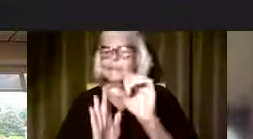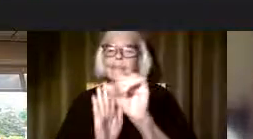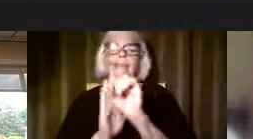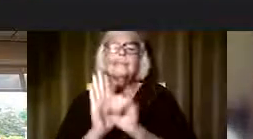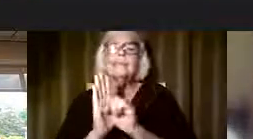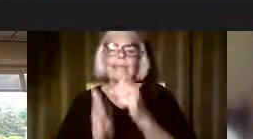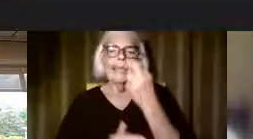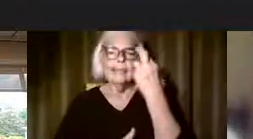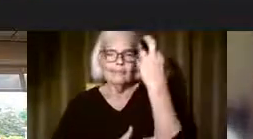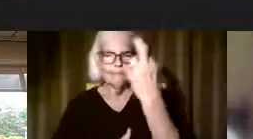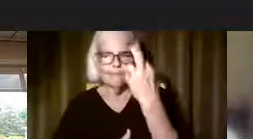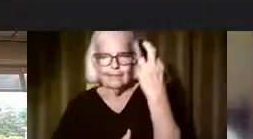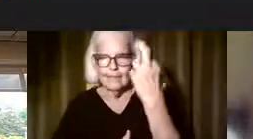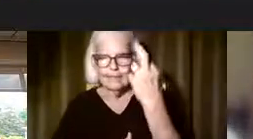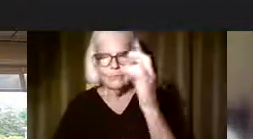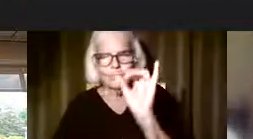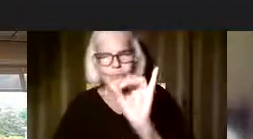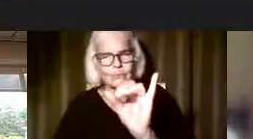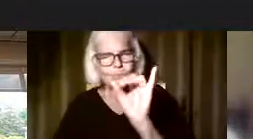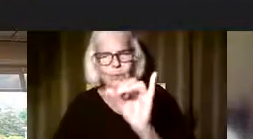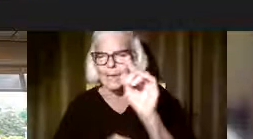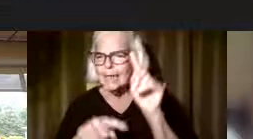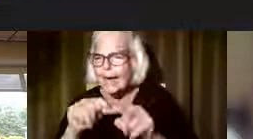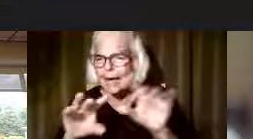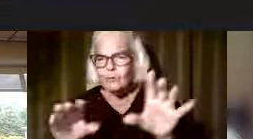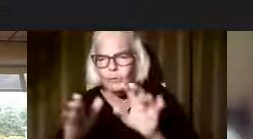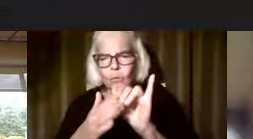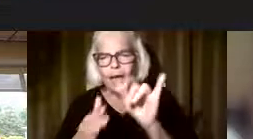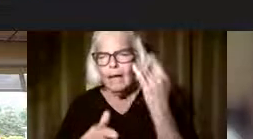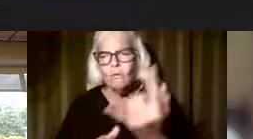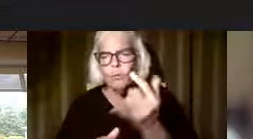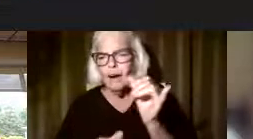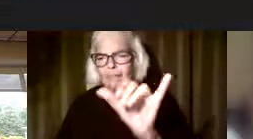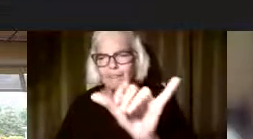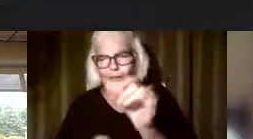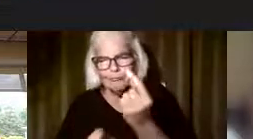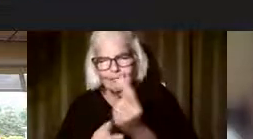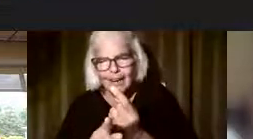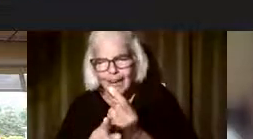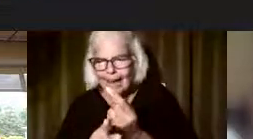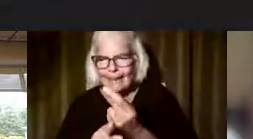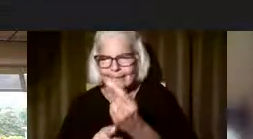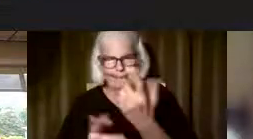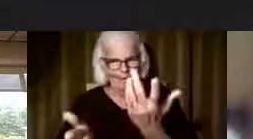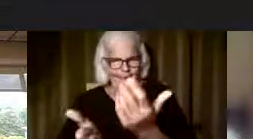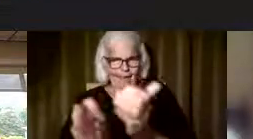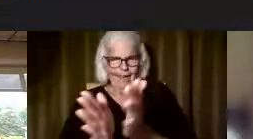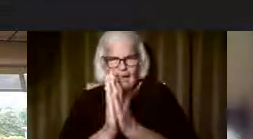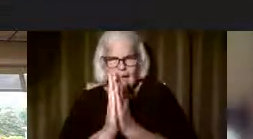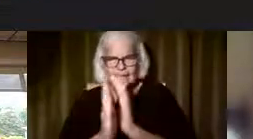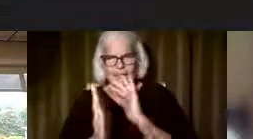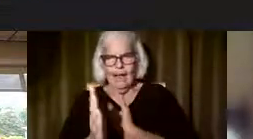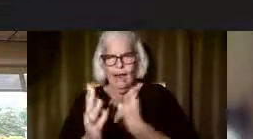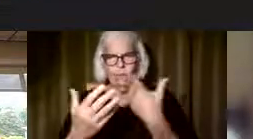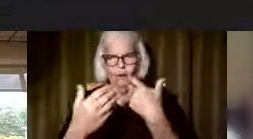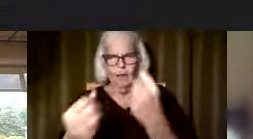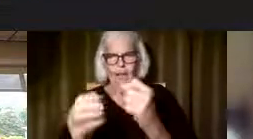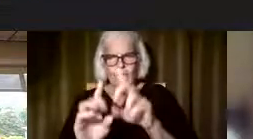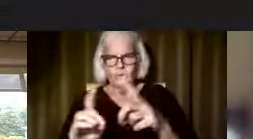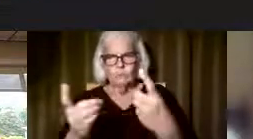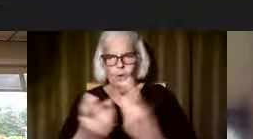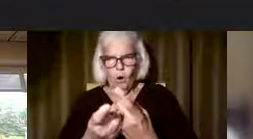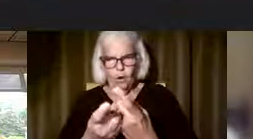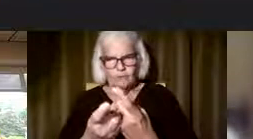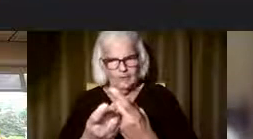asking health department staff to continue these clinics. The National Guard was getting pulled into some other